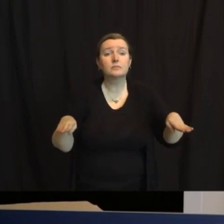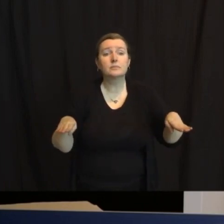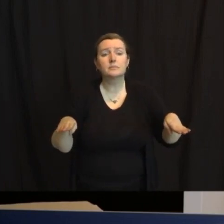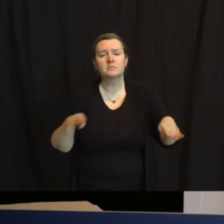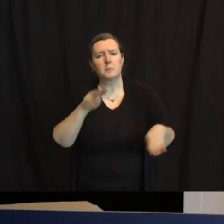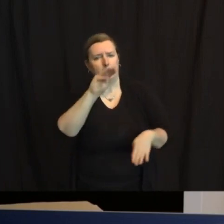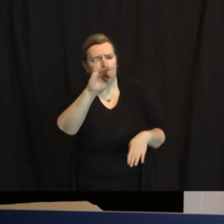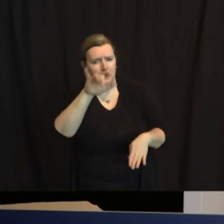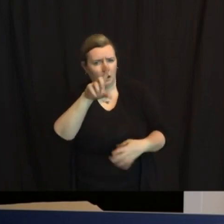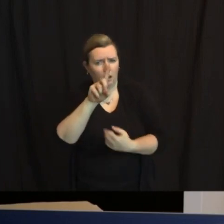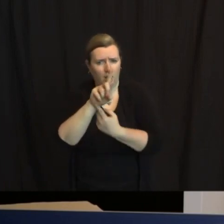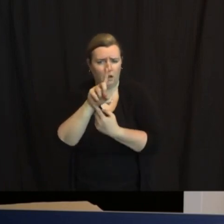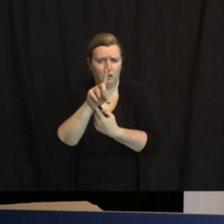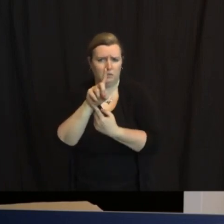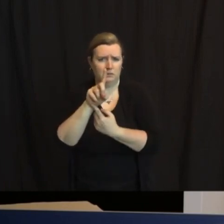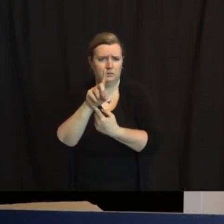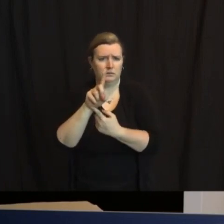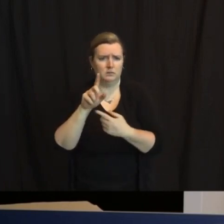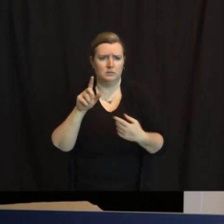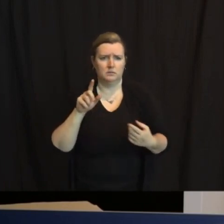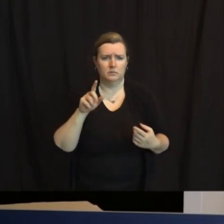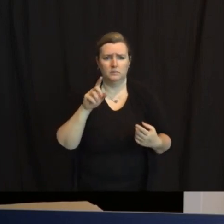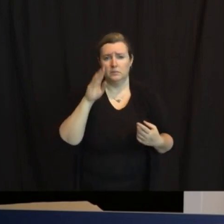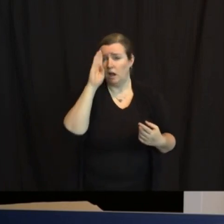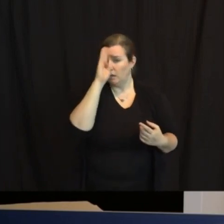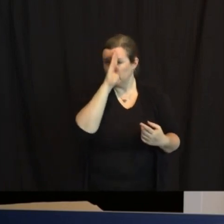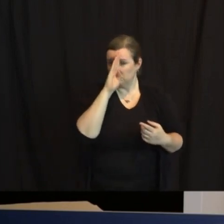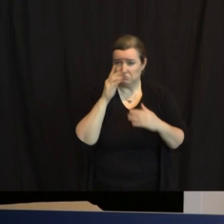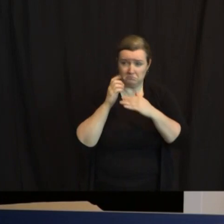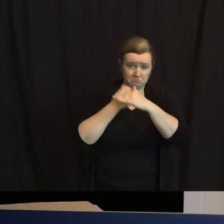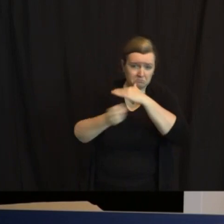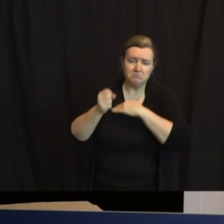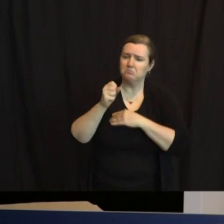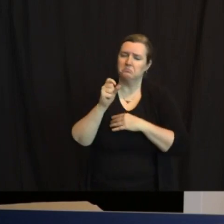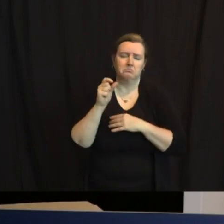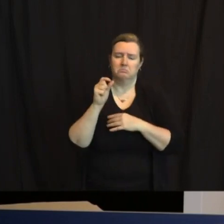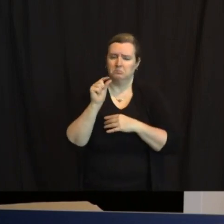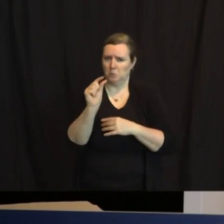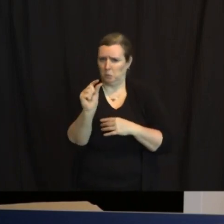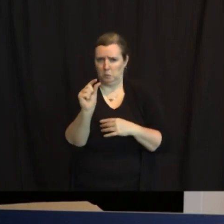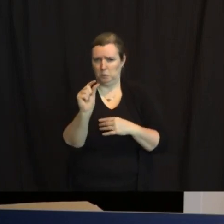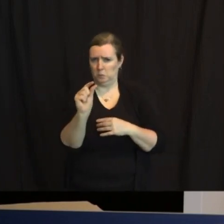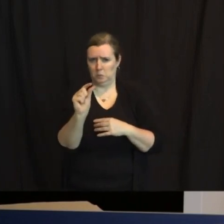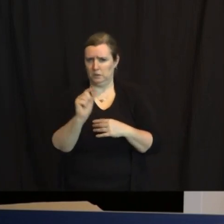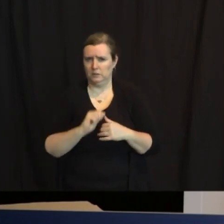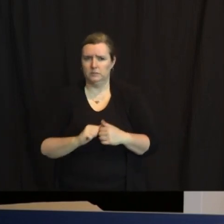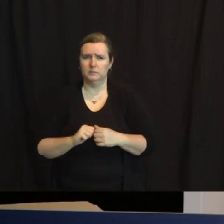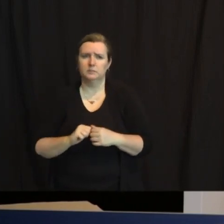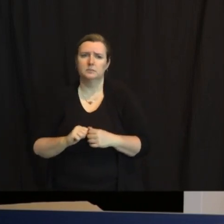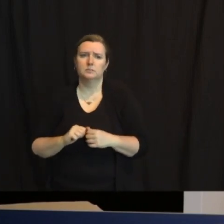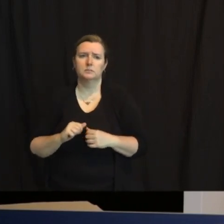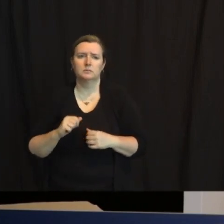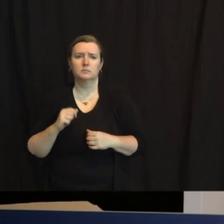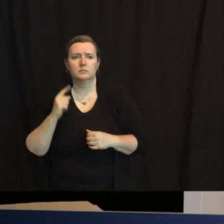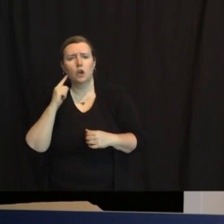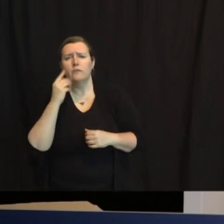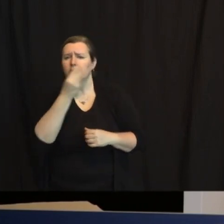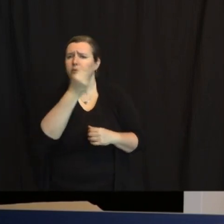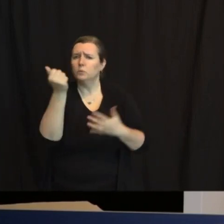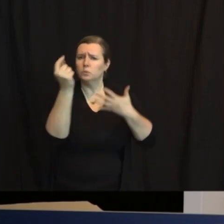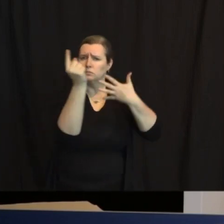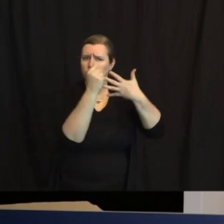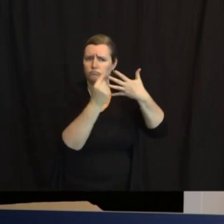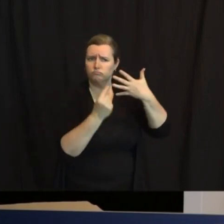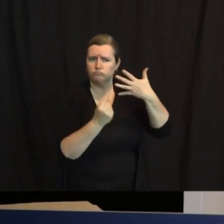less likely to be hospitalized. We are hearing about a handful of this association. We do not yet know exactly how often